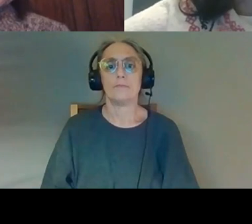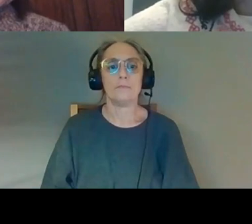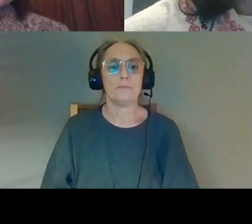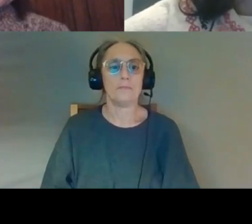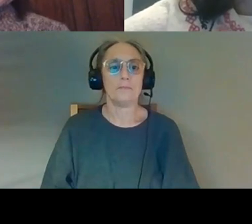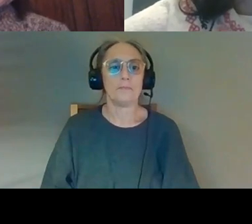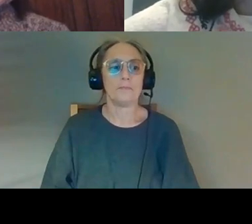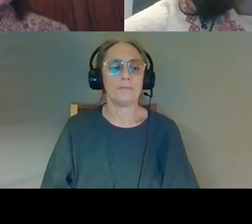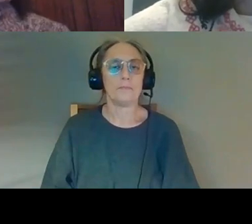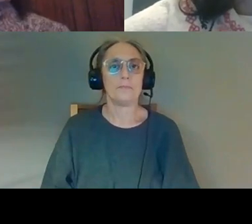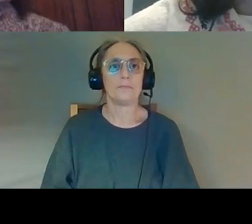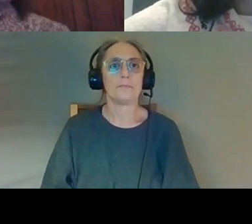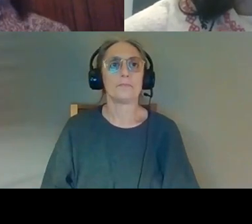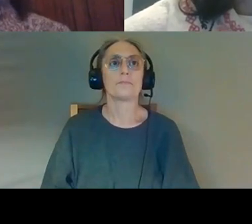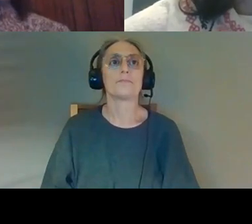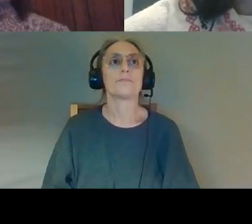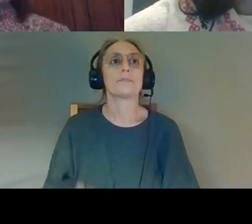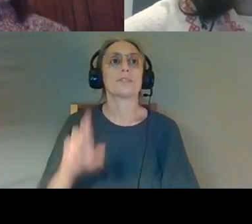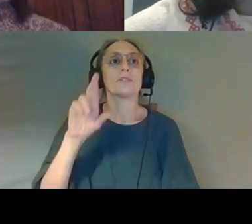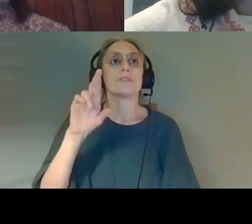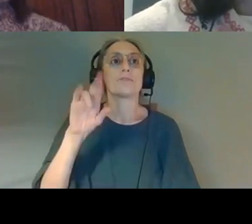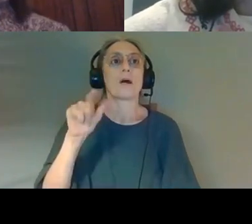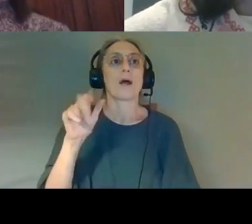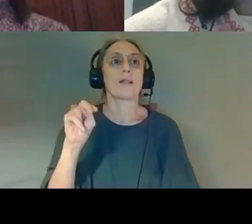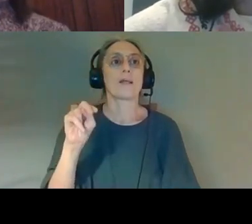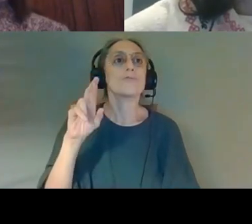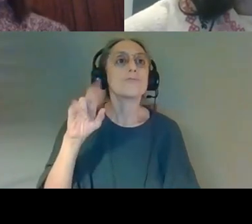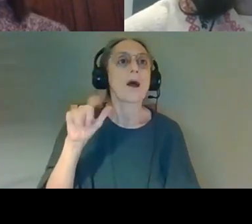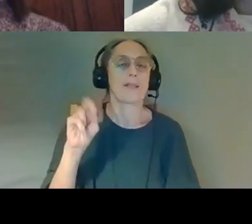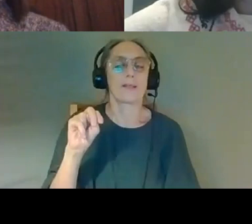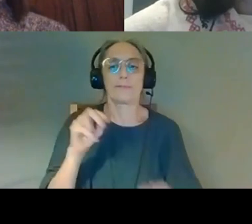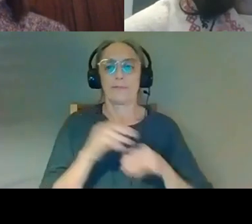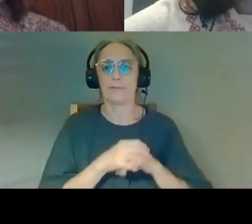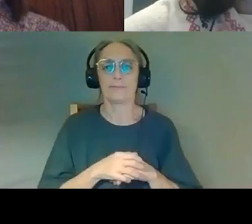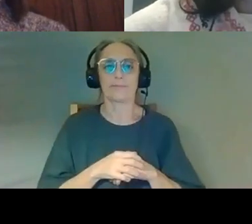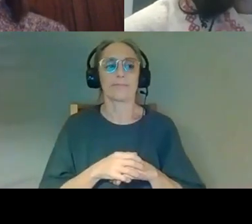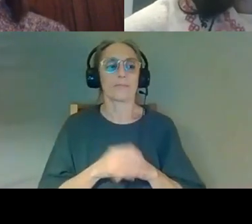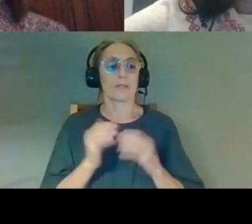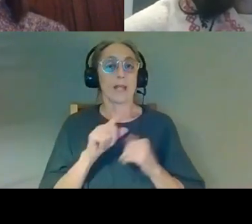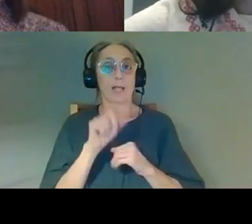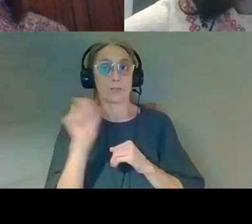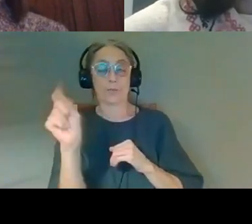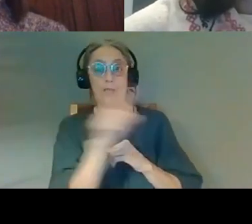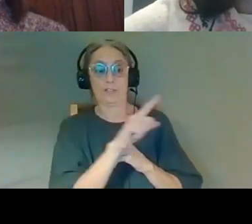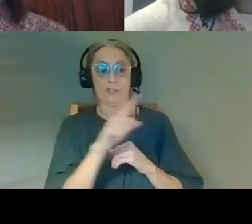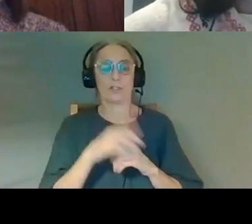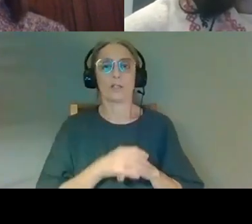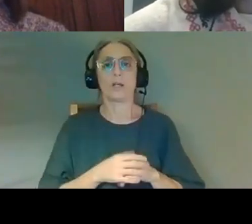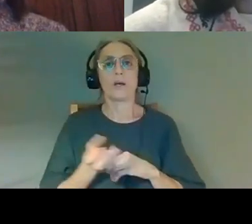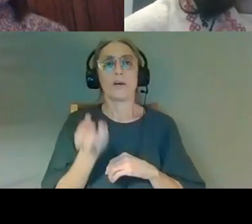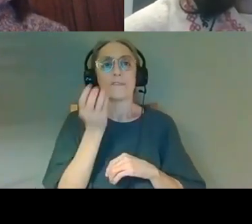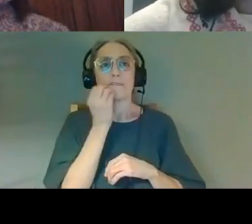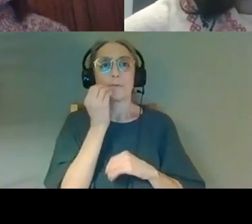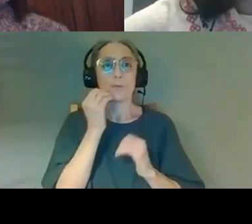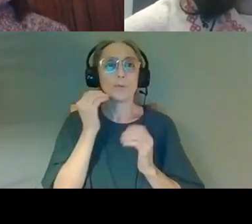I have another question for all of our panel members. In what ways can food access advocates and public transit advocates